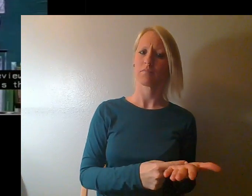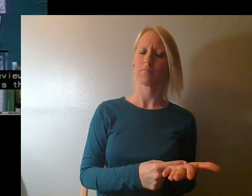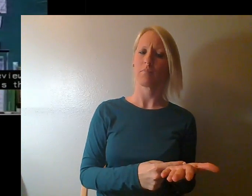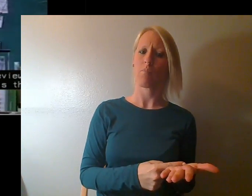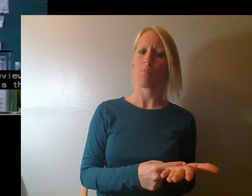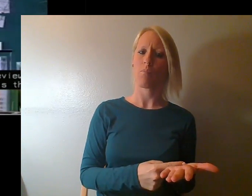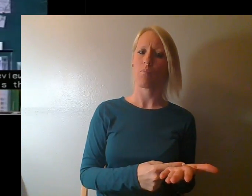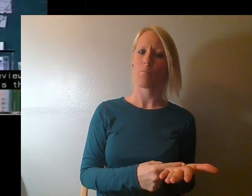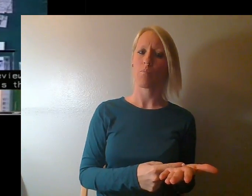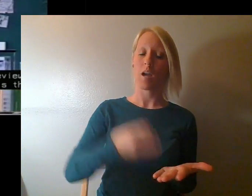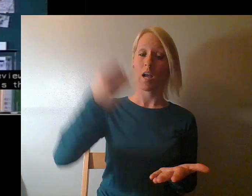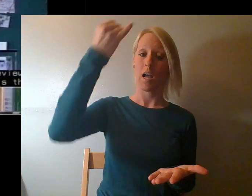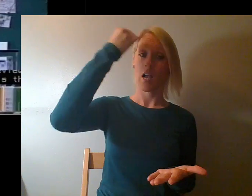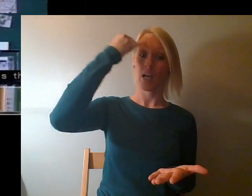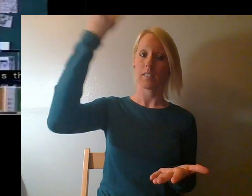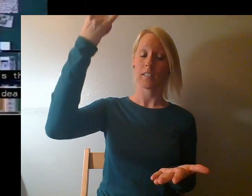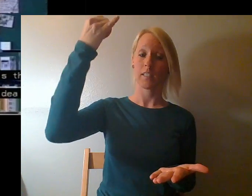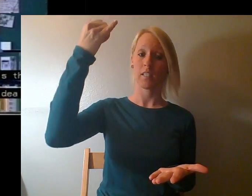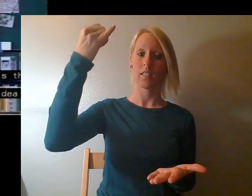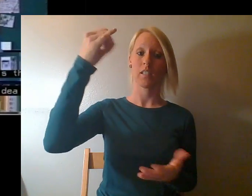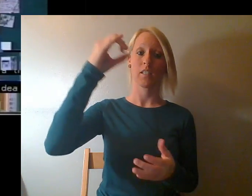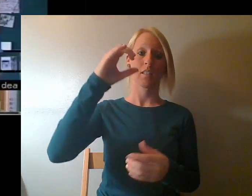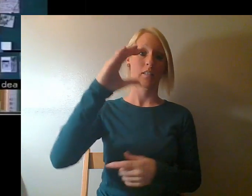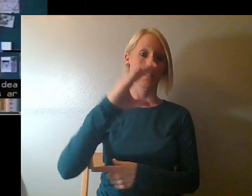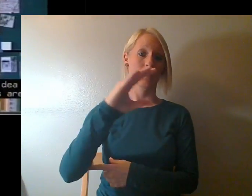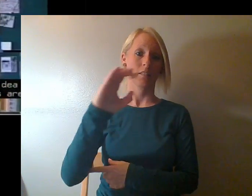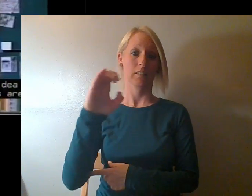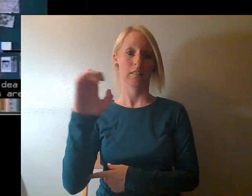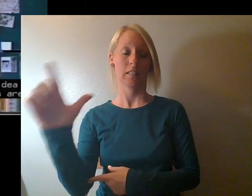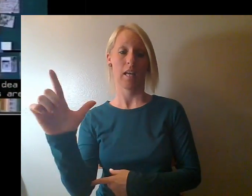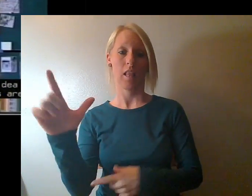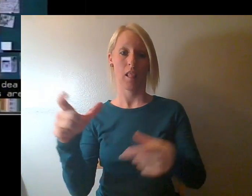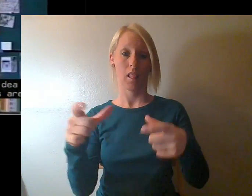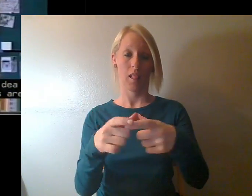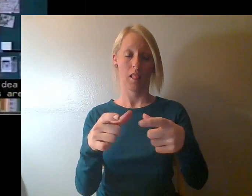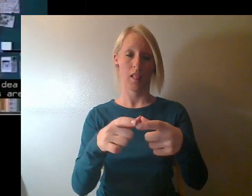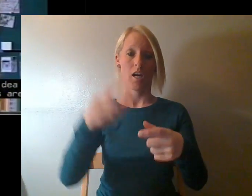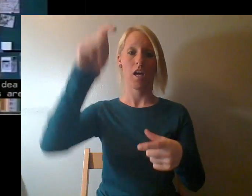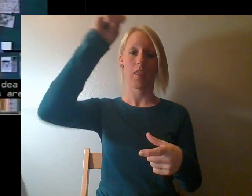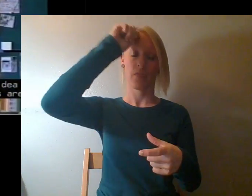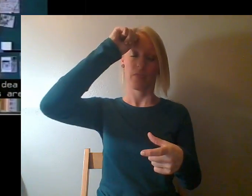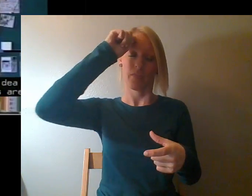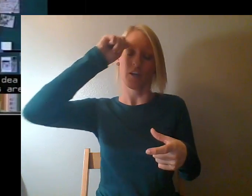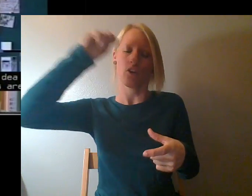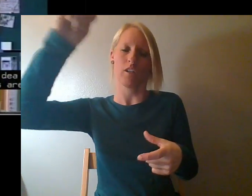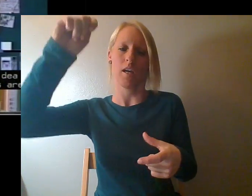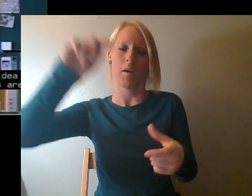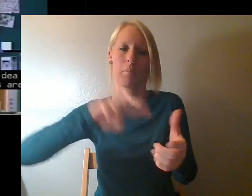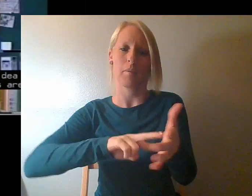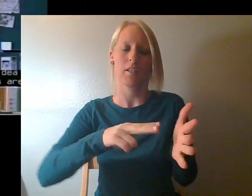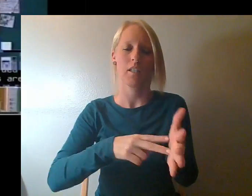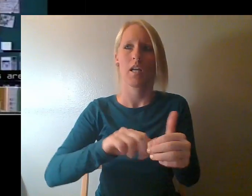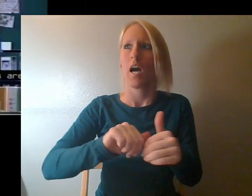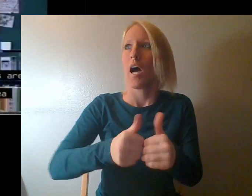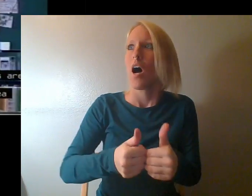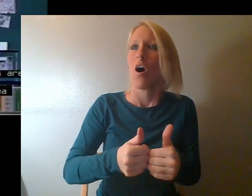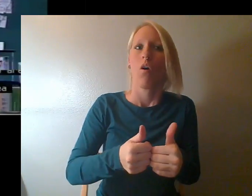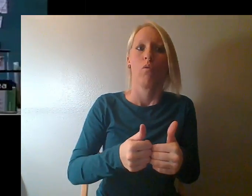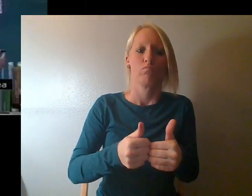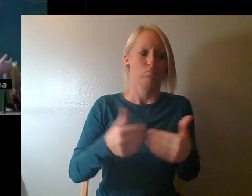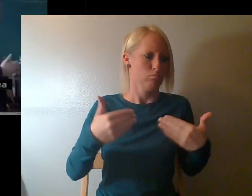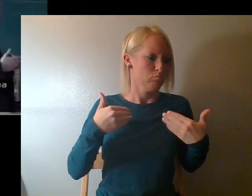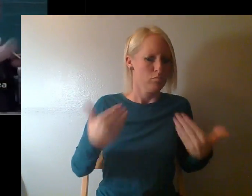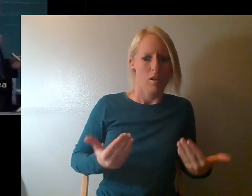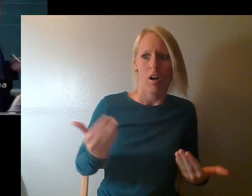the cell theory. In other words, the whole idea of how our organisms are built, and it falls under this idea called